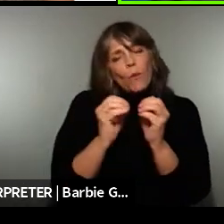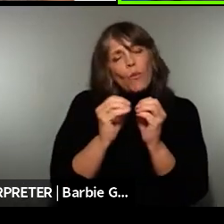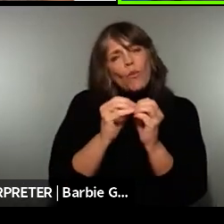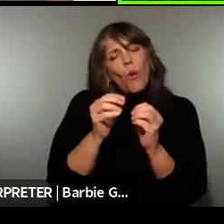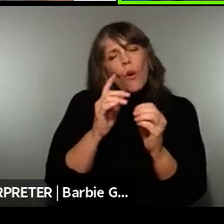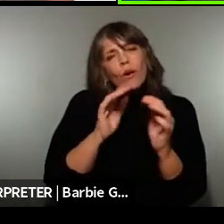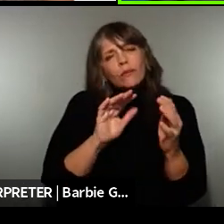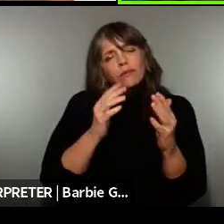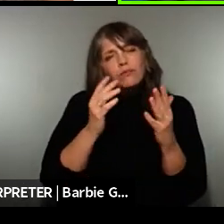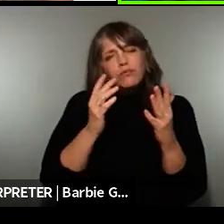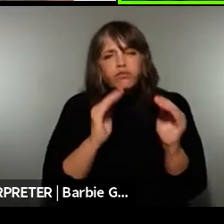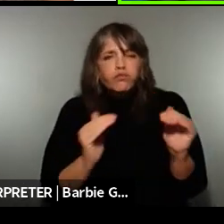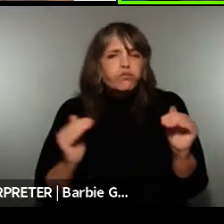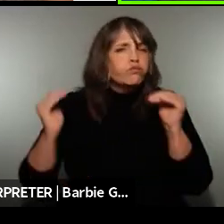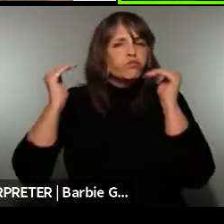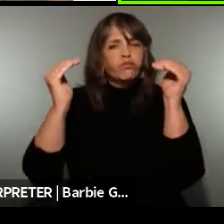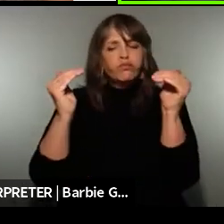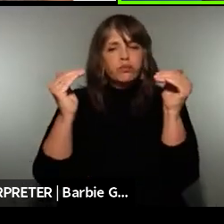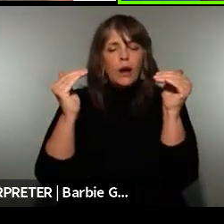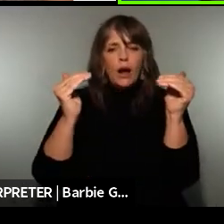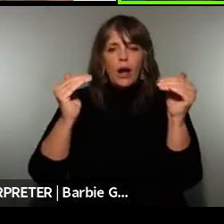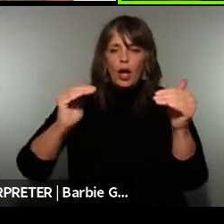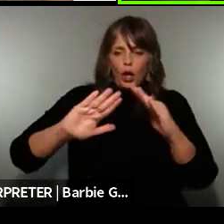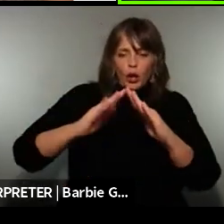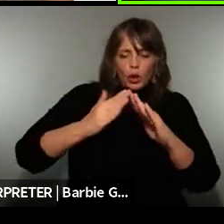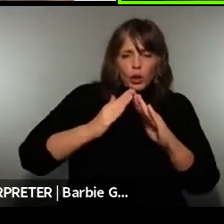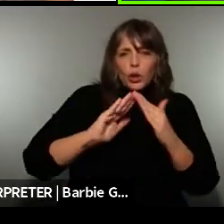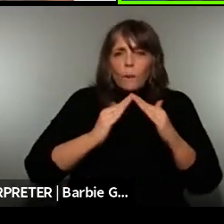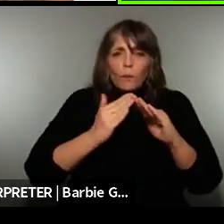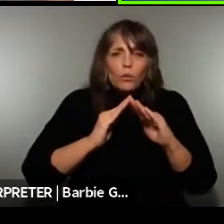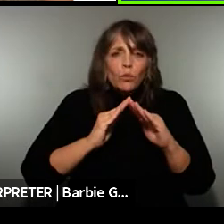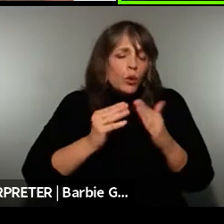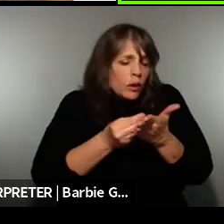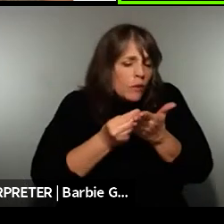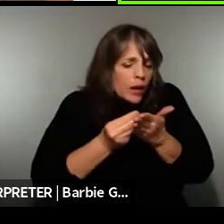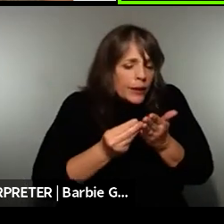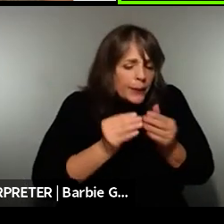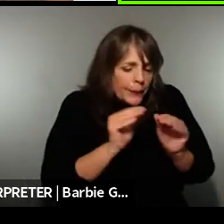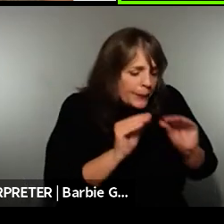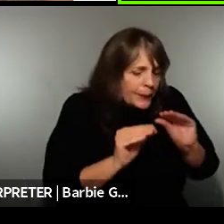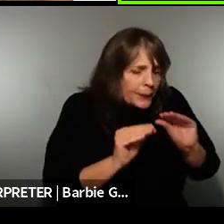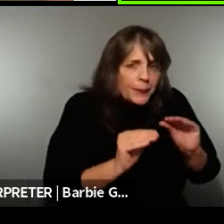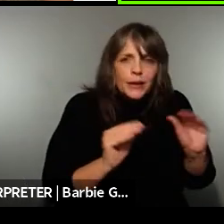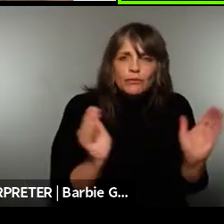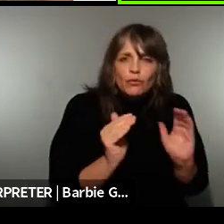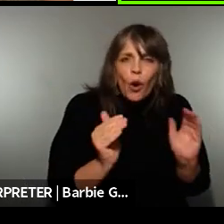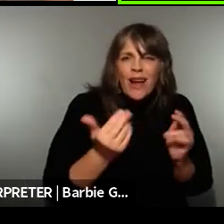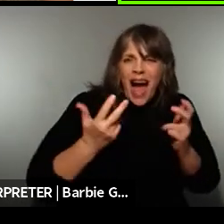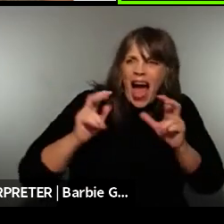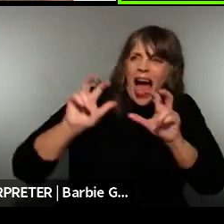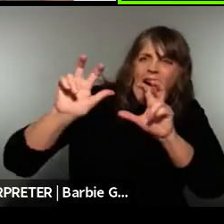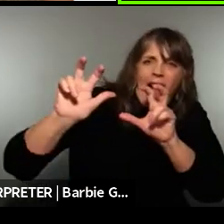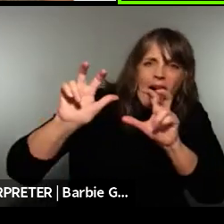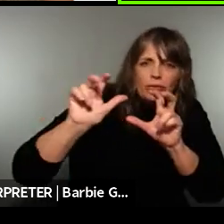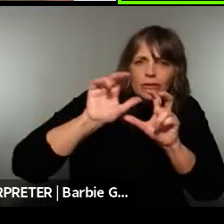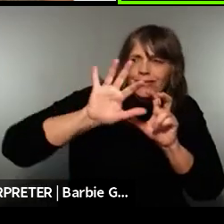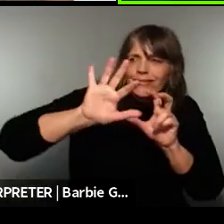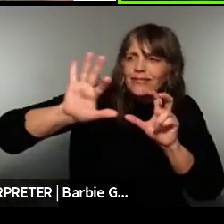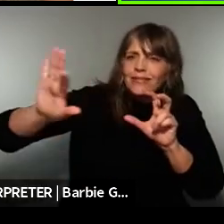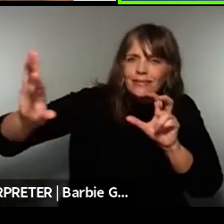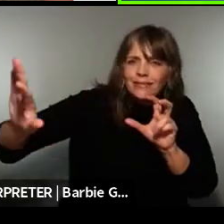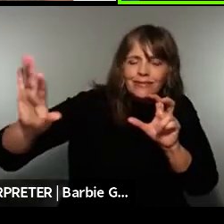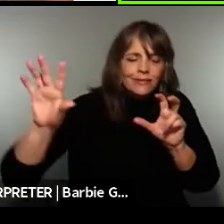think about like smaller grassroots organizations and investments. Is that we can